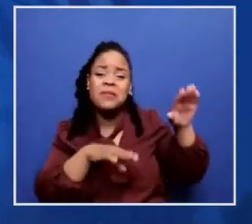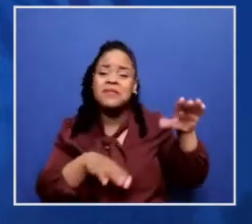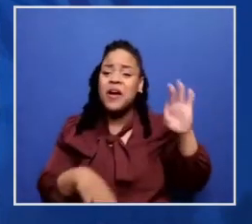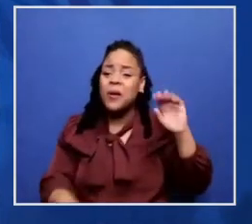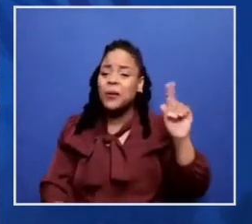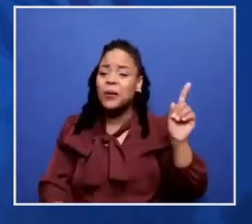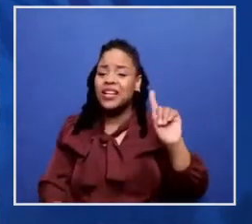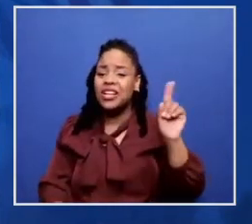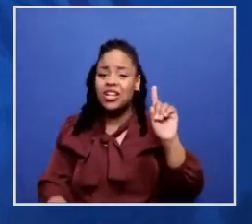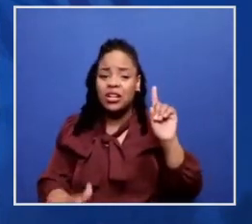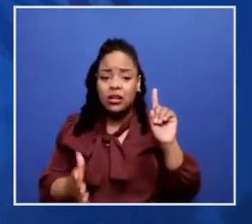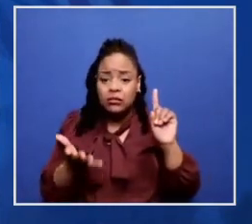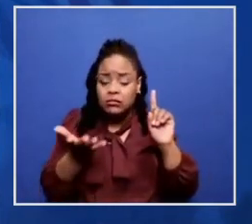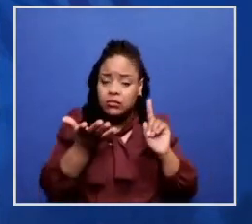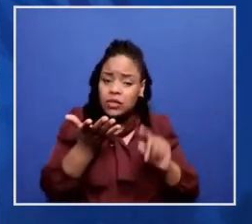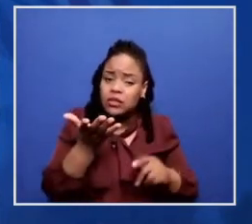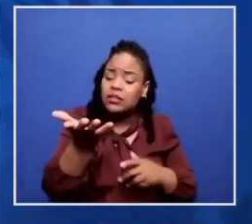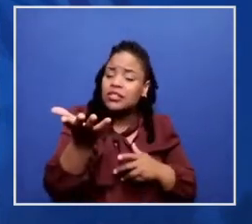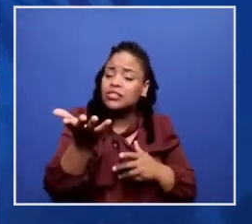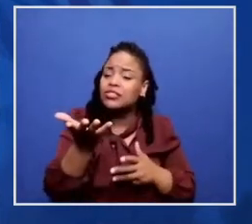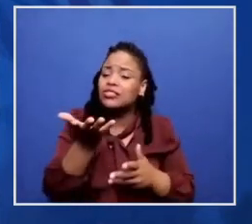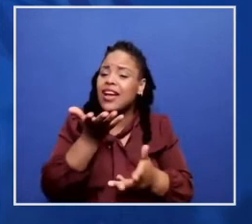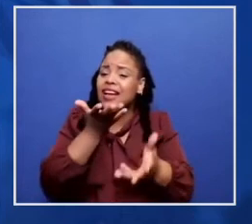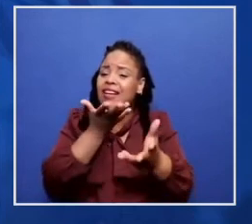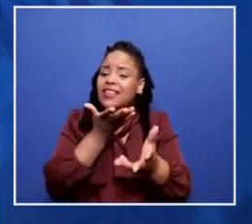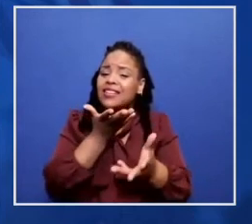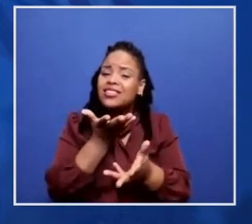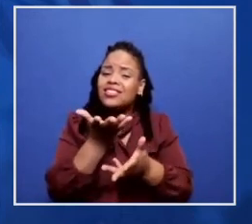we have each other.